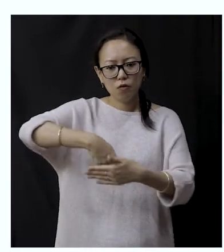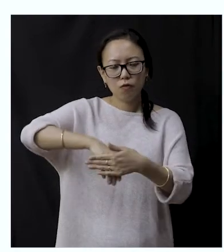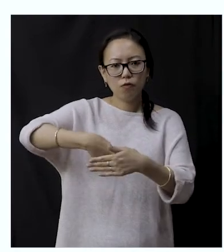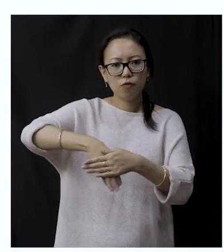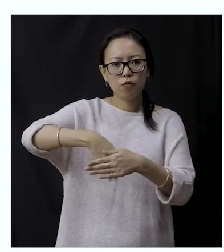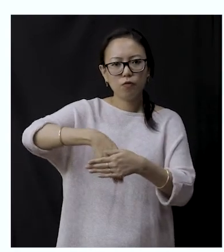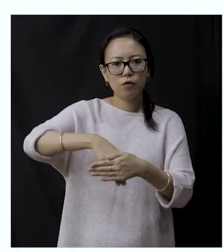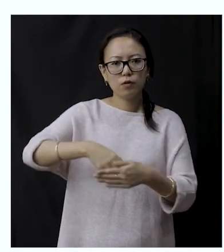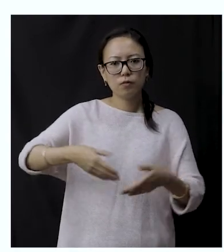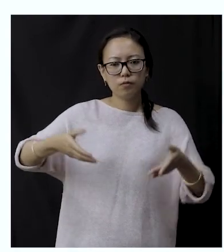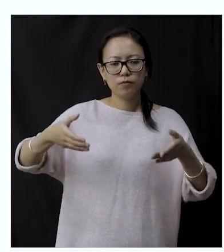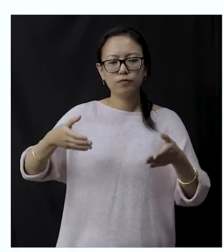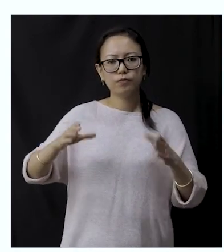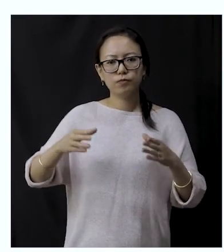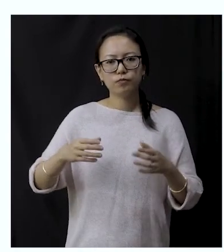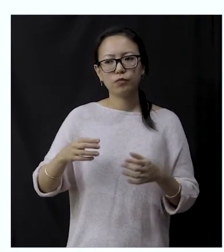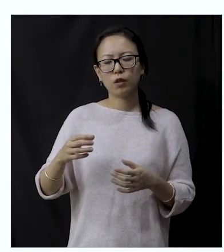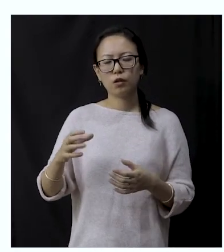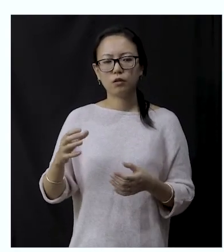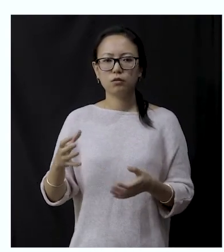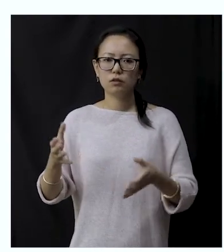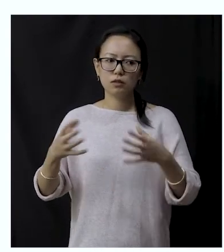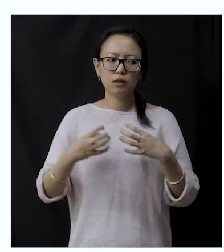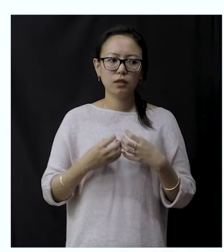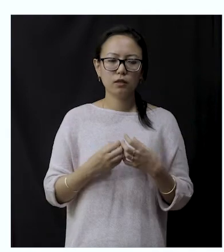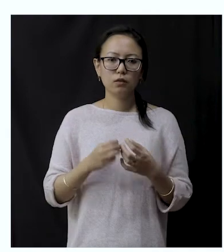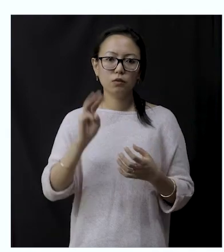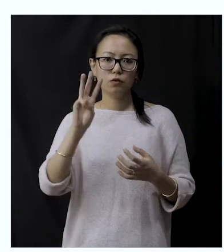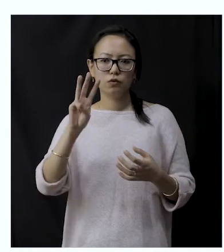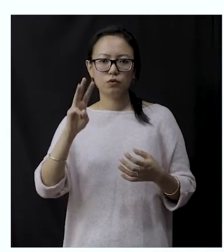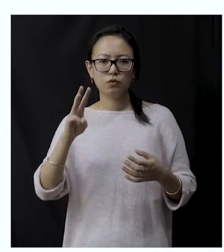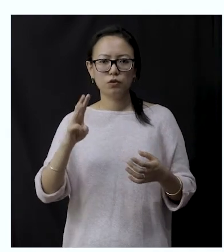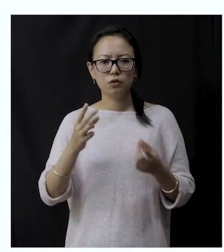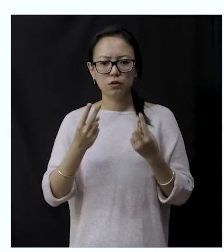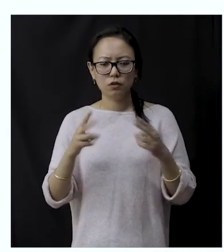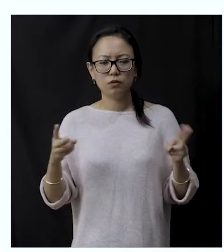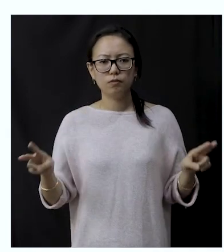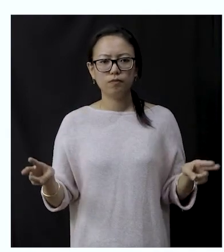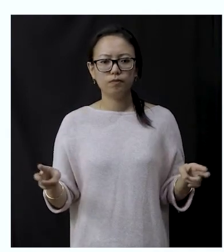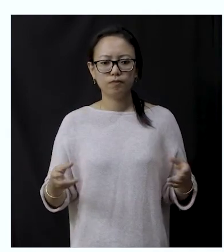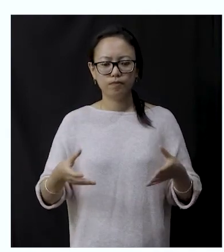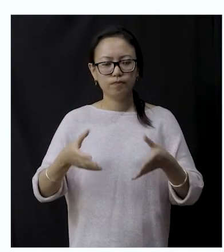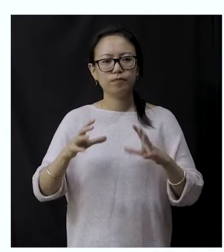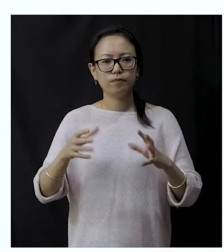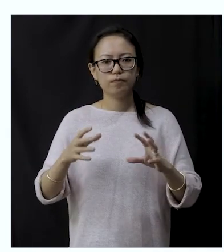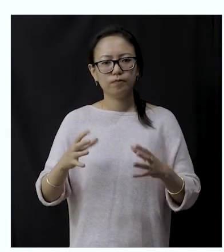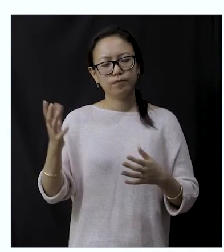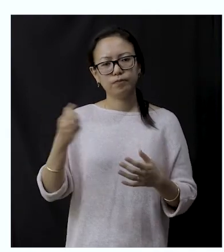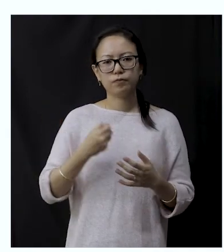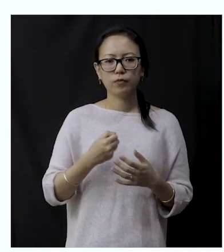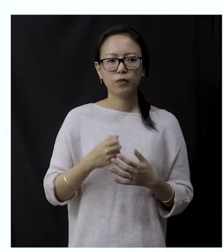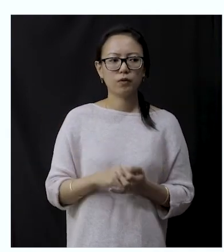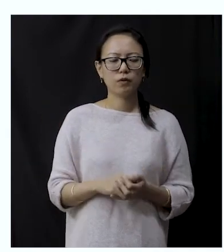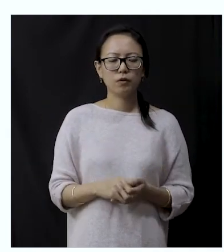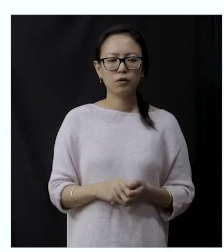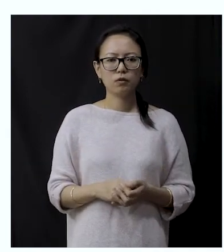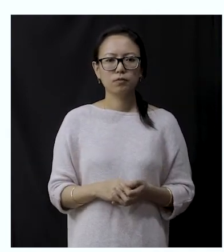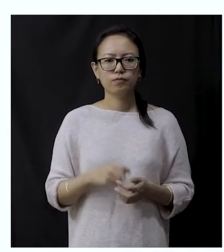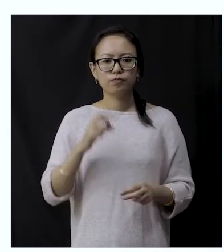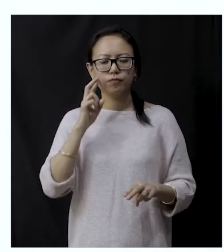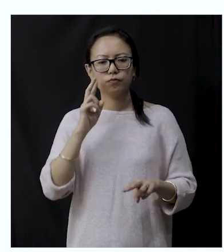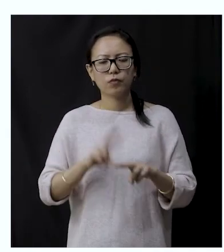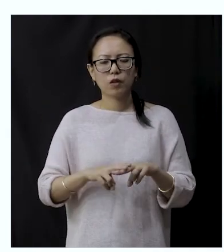is a big ball as compared to this marble and tennis ball. If you don't have a football, you can also